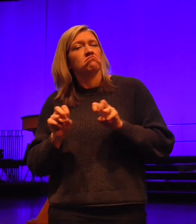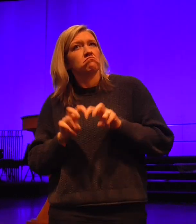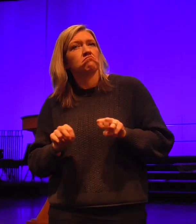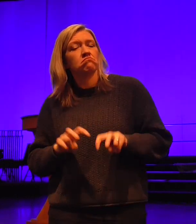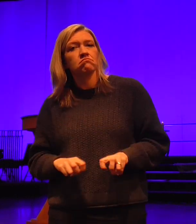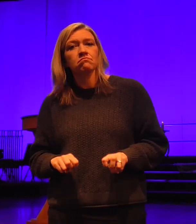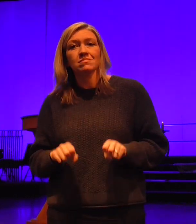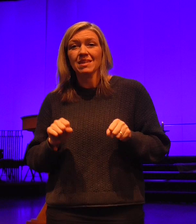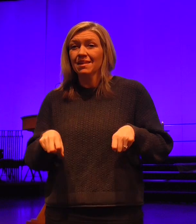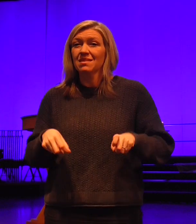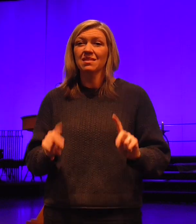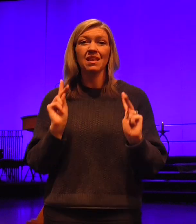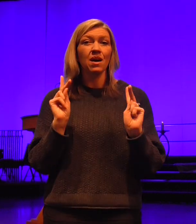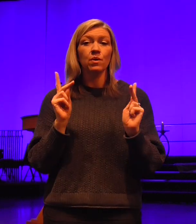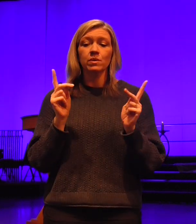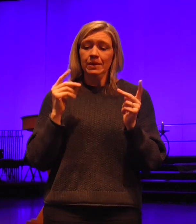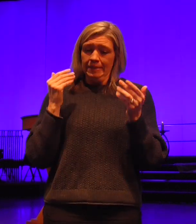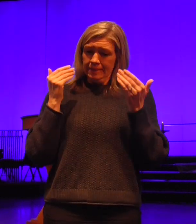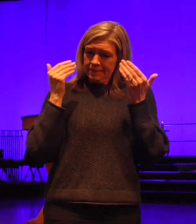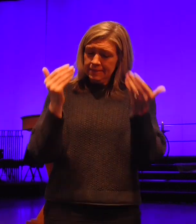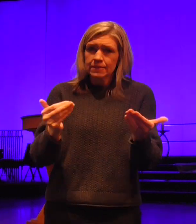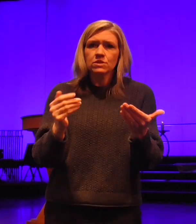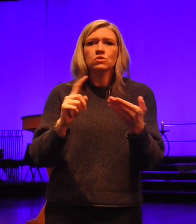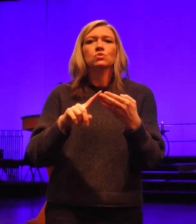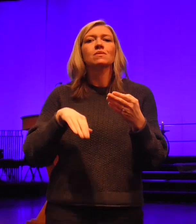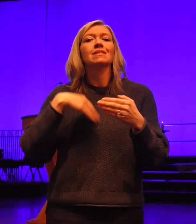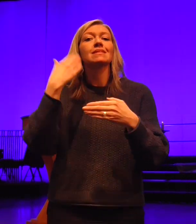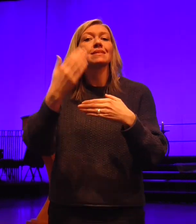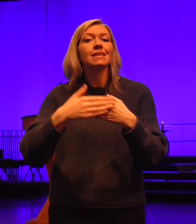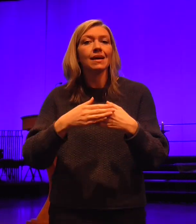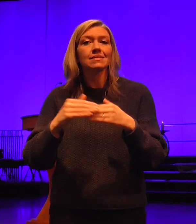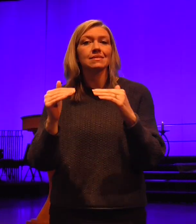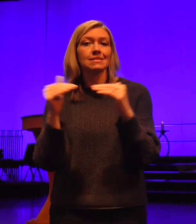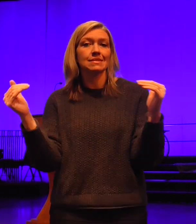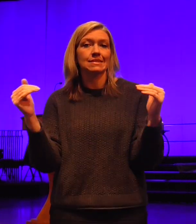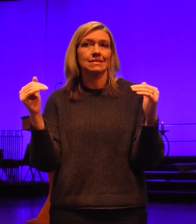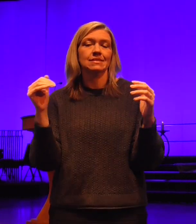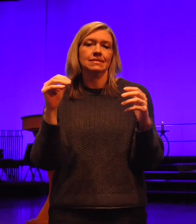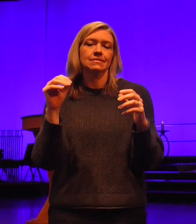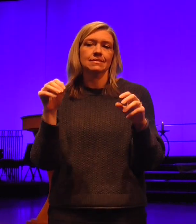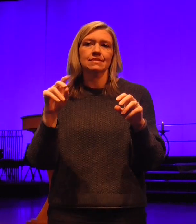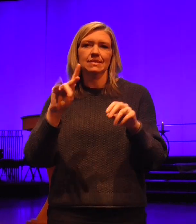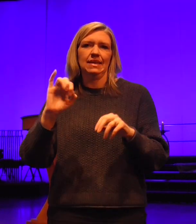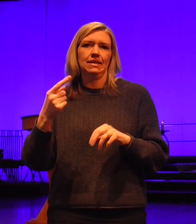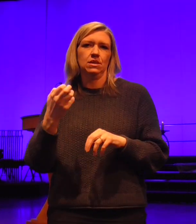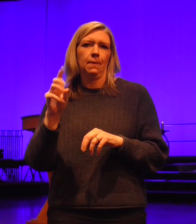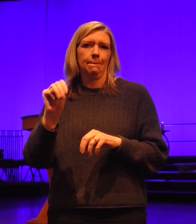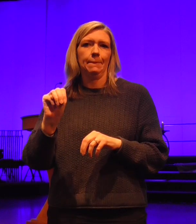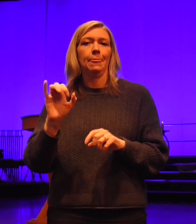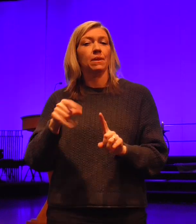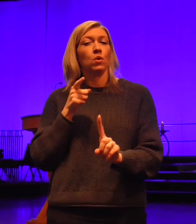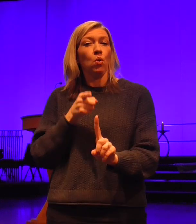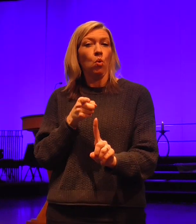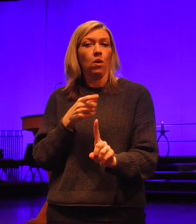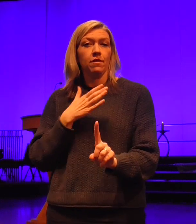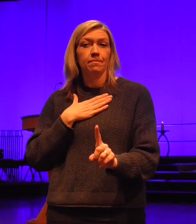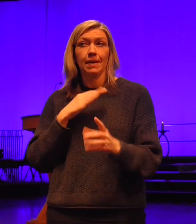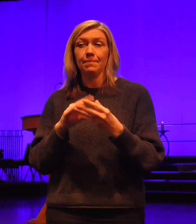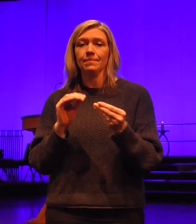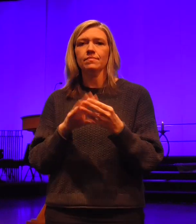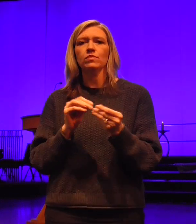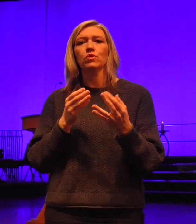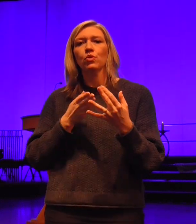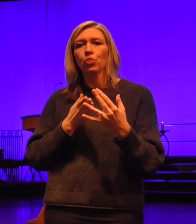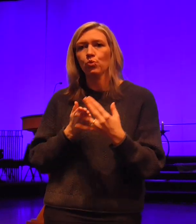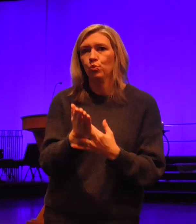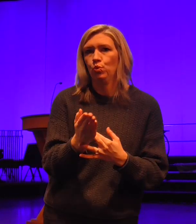it allows us to then move through the next kingdom, which is what the core of our message is today, the through me kingdom,